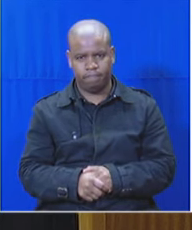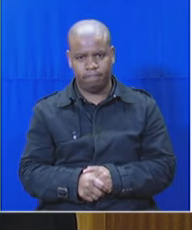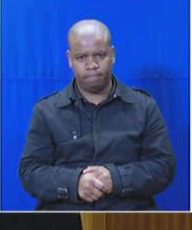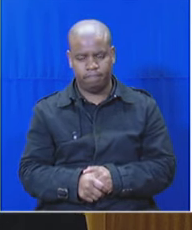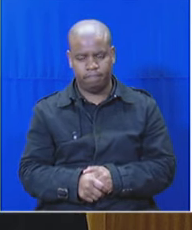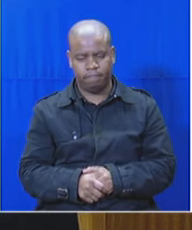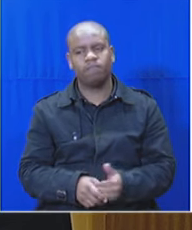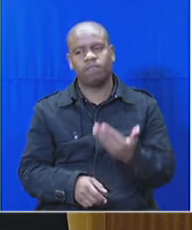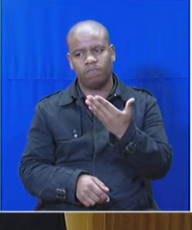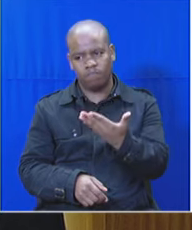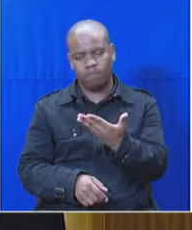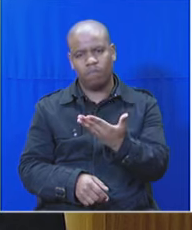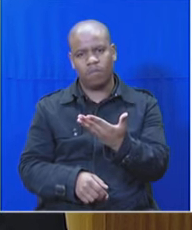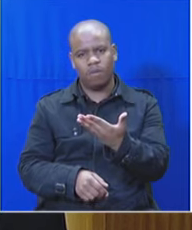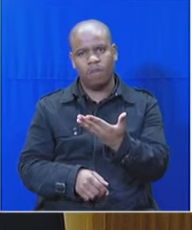Madam Chair,